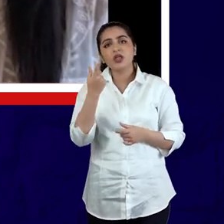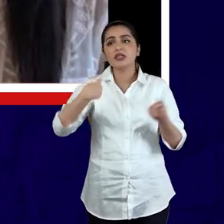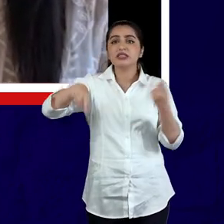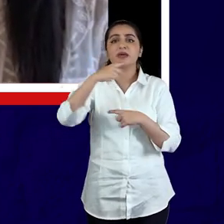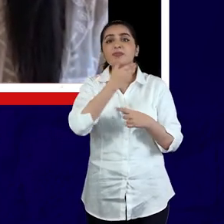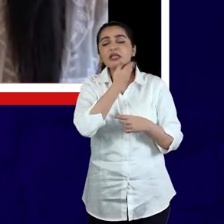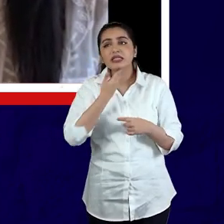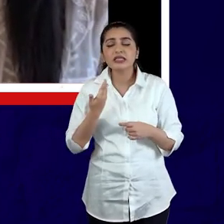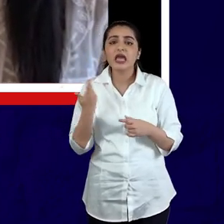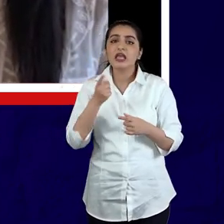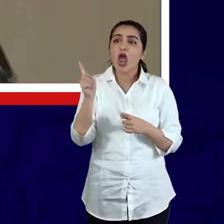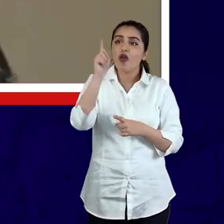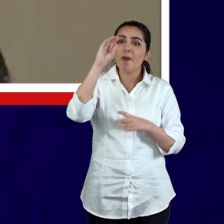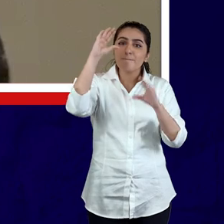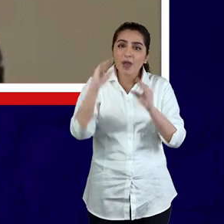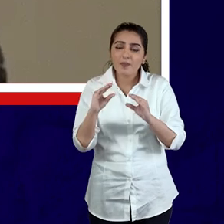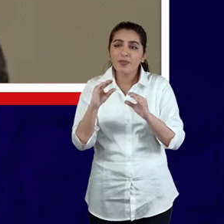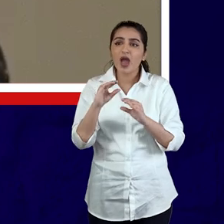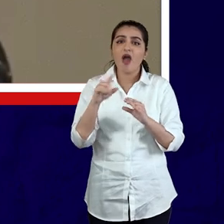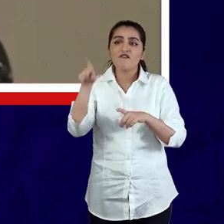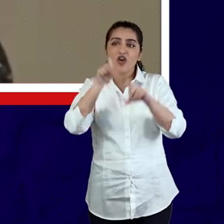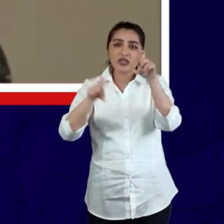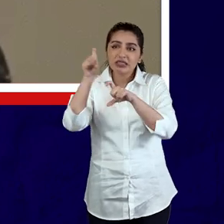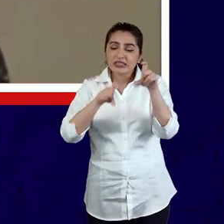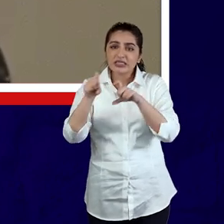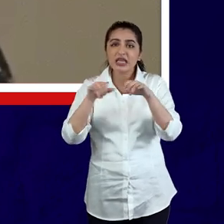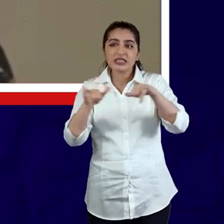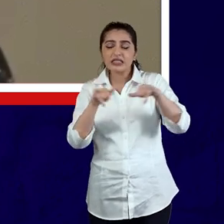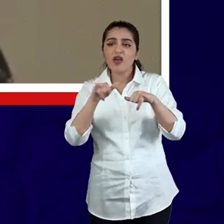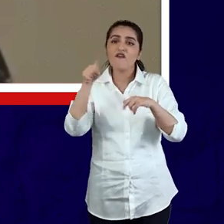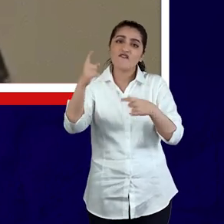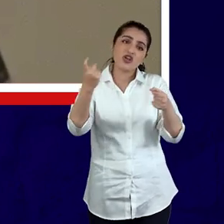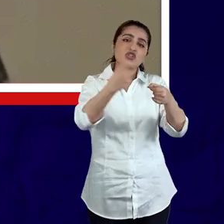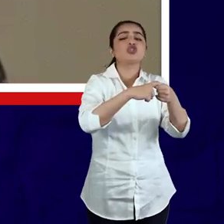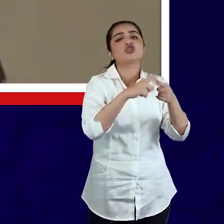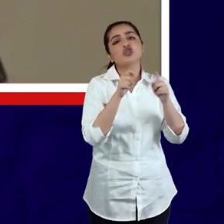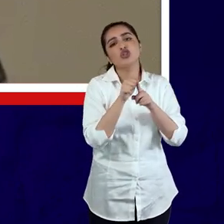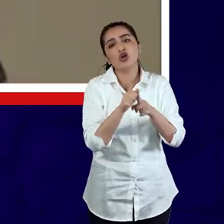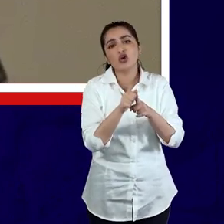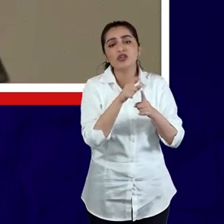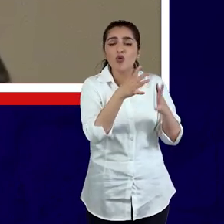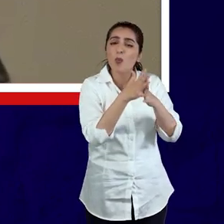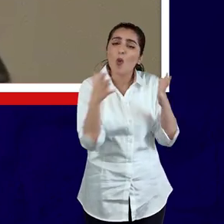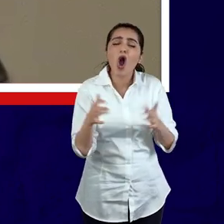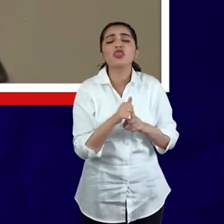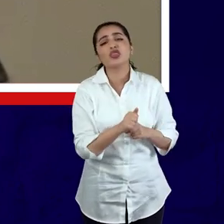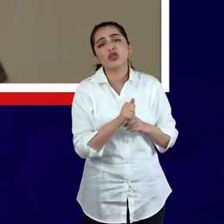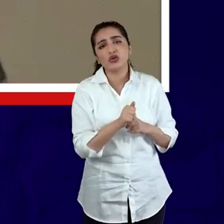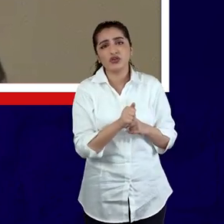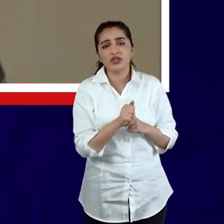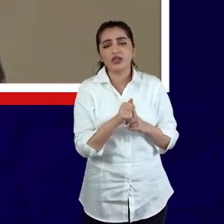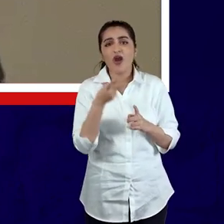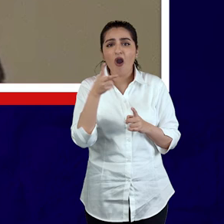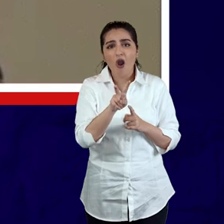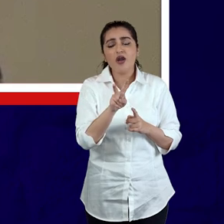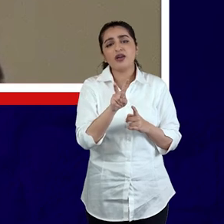I'd like every young architect and designer to be engaged with humanitarian work. I mean, this is, I think, something that is so important. But